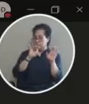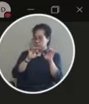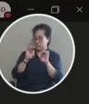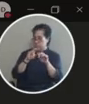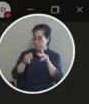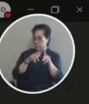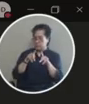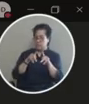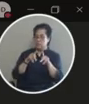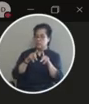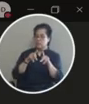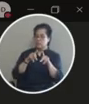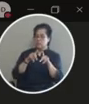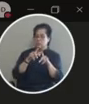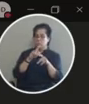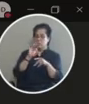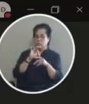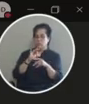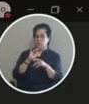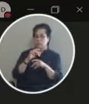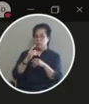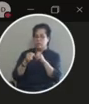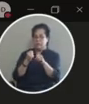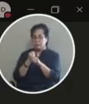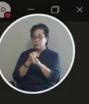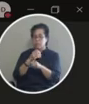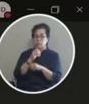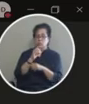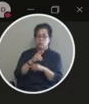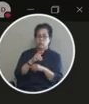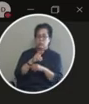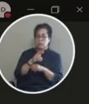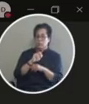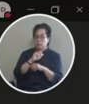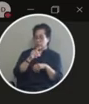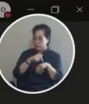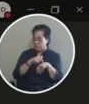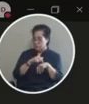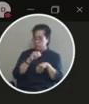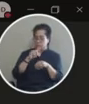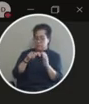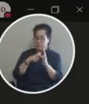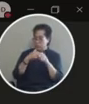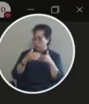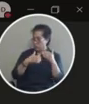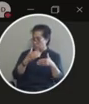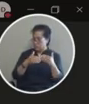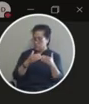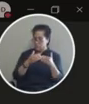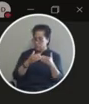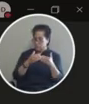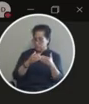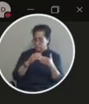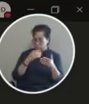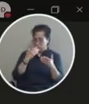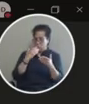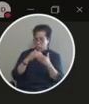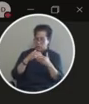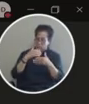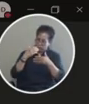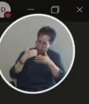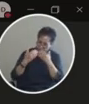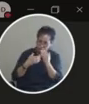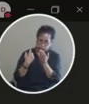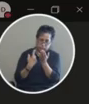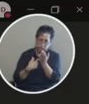appoint members to work on this for a year rather than just the short allocated amount of time? so this process is really well digested and well taken